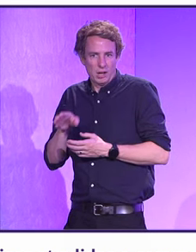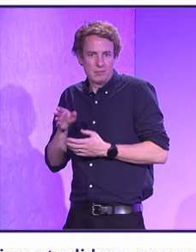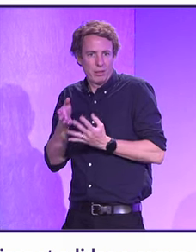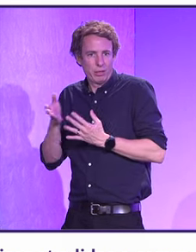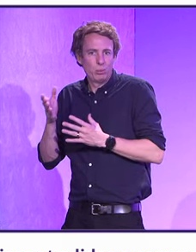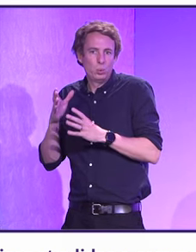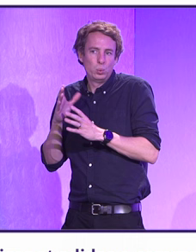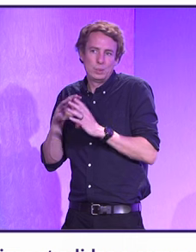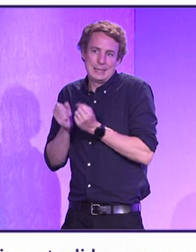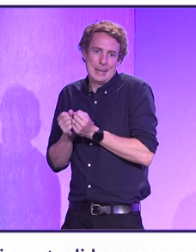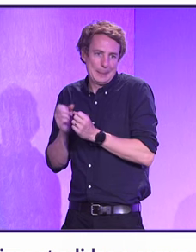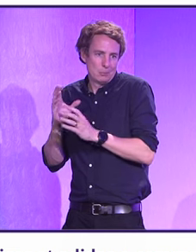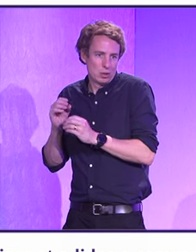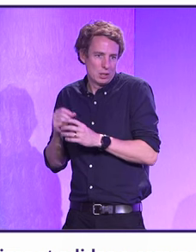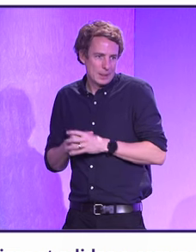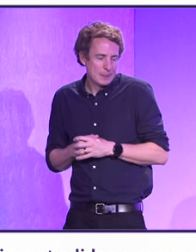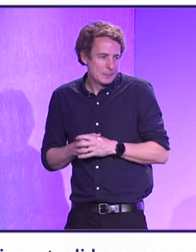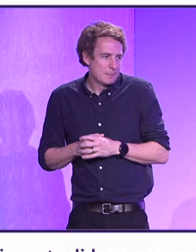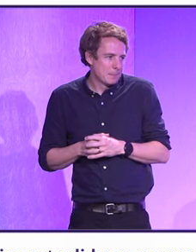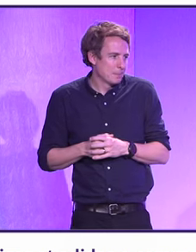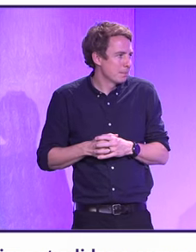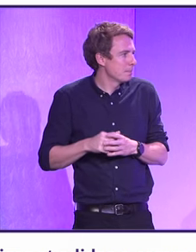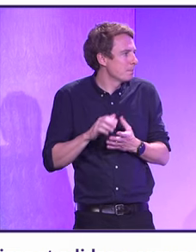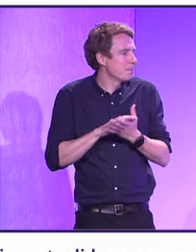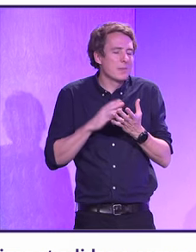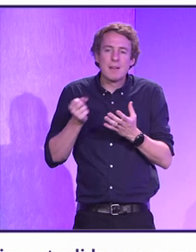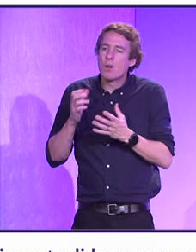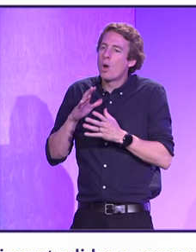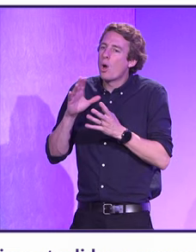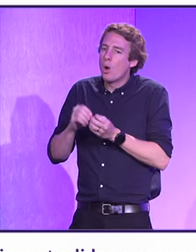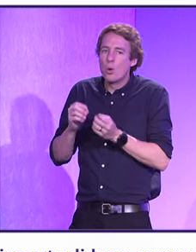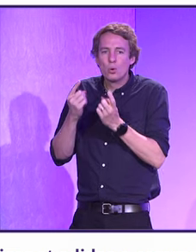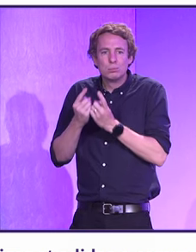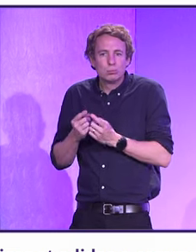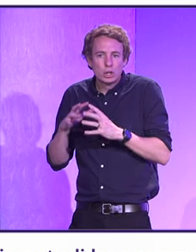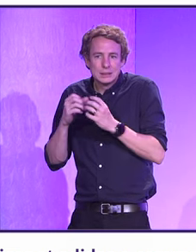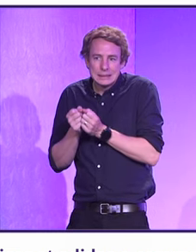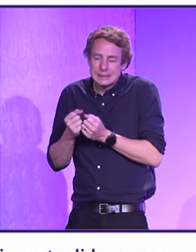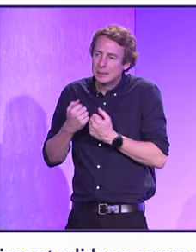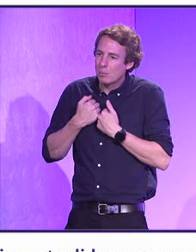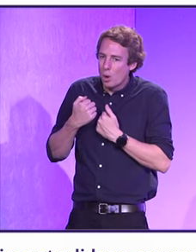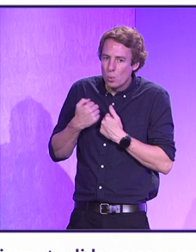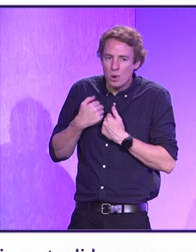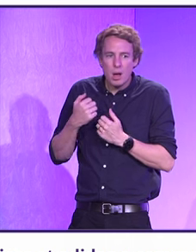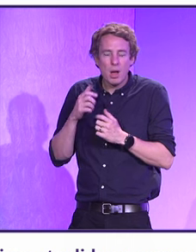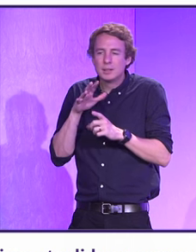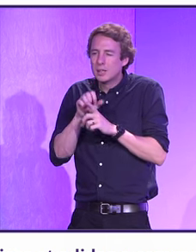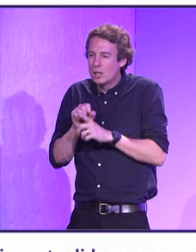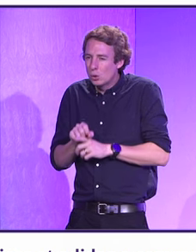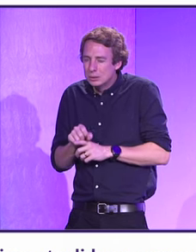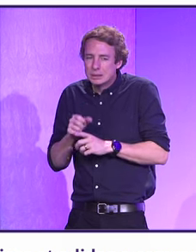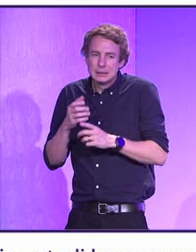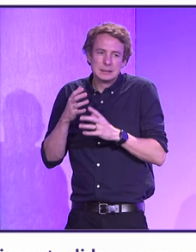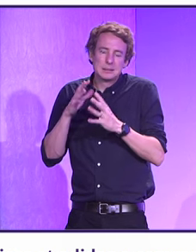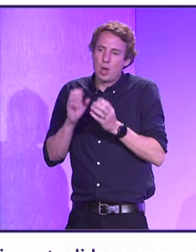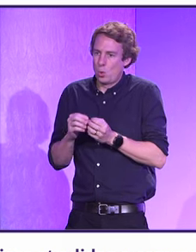feedback directly in Teams. And in Teams, we have the whole product team. So not only dev, QAs, product owner, we have Agile Masters, we